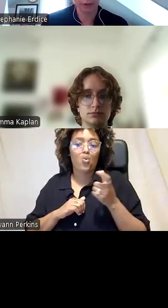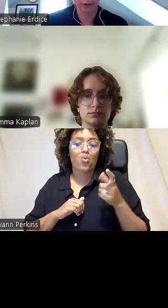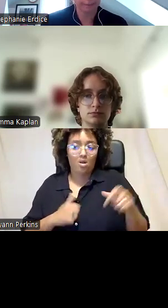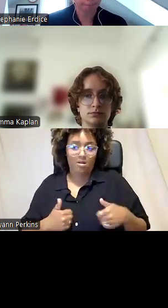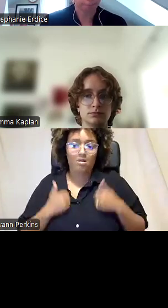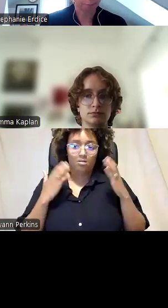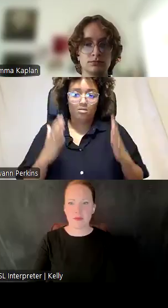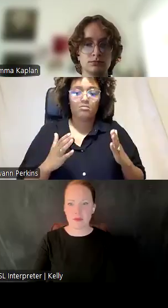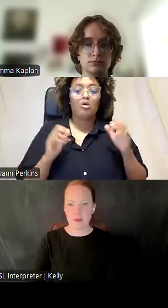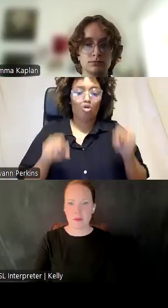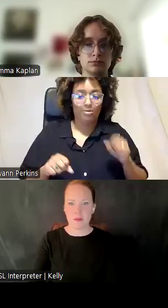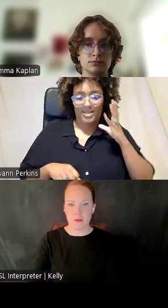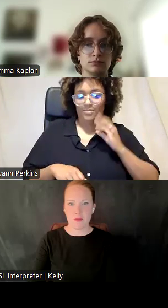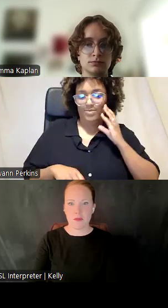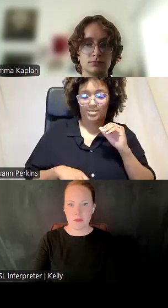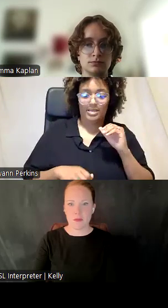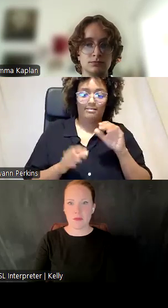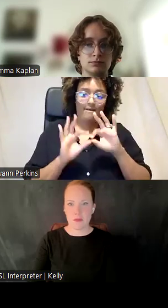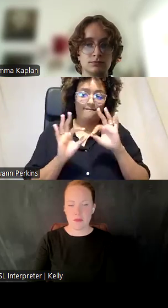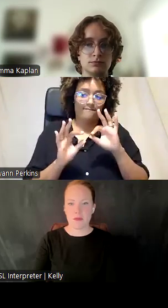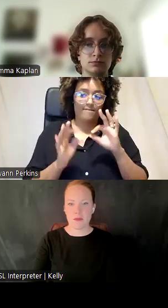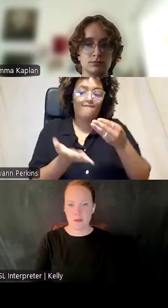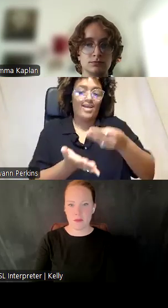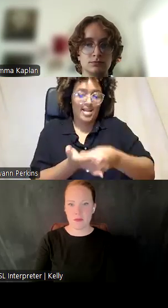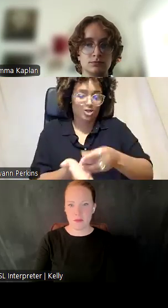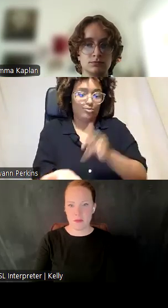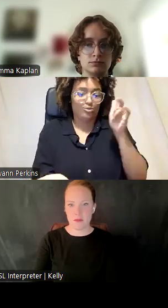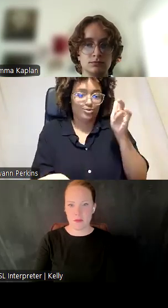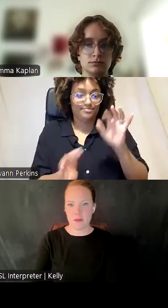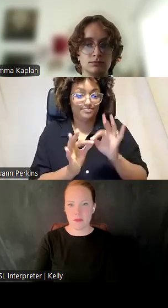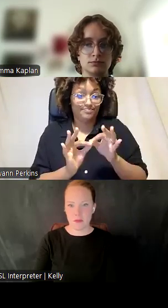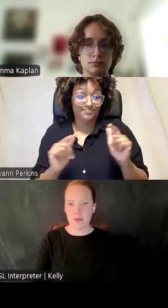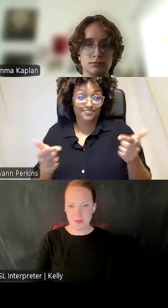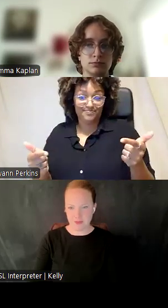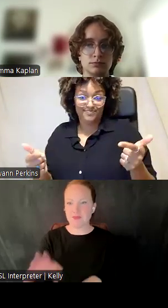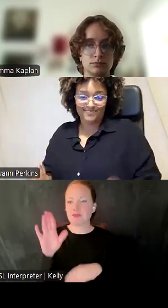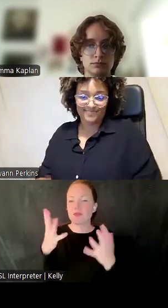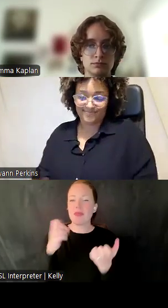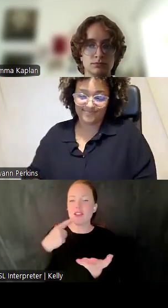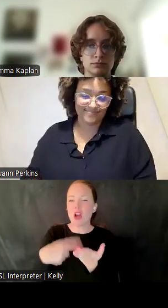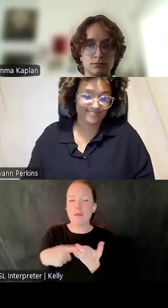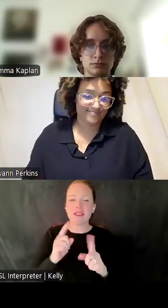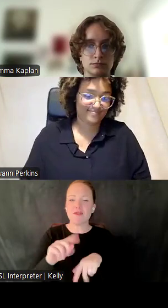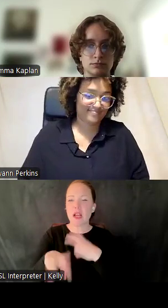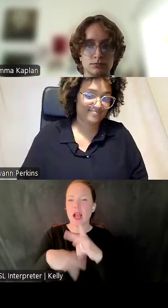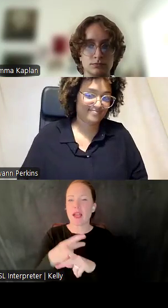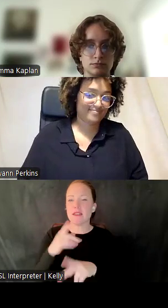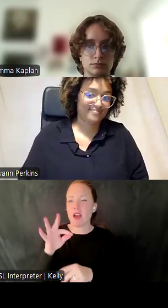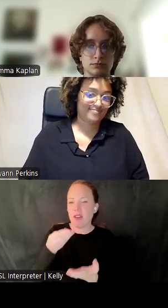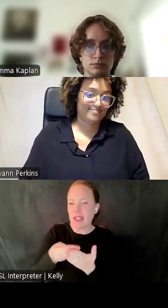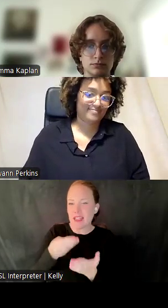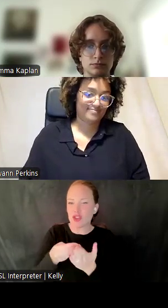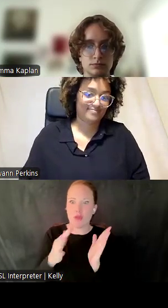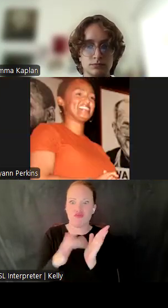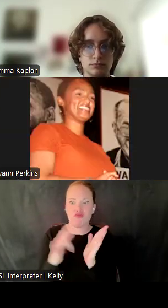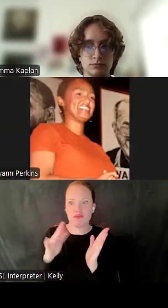financial abuse. And so let's talk about some forms of financial abuse. And then we're going to have some time